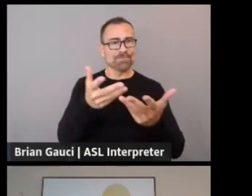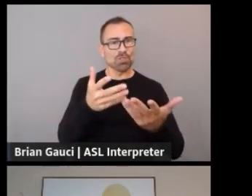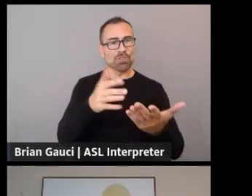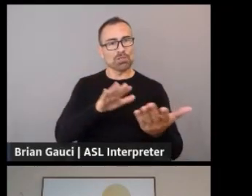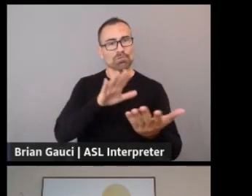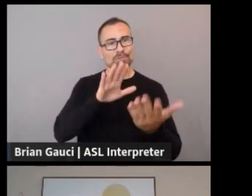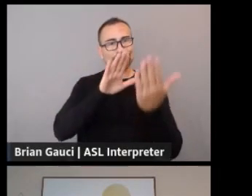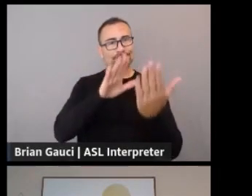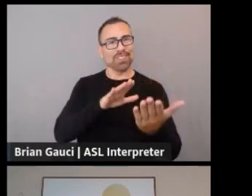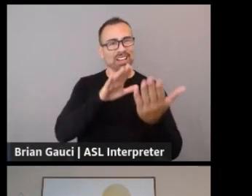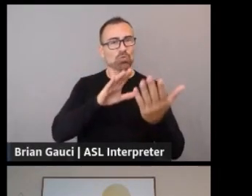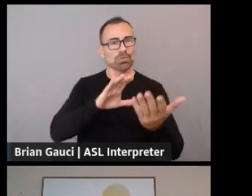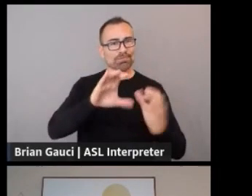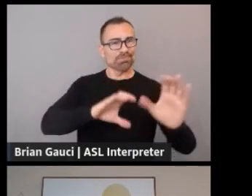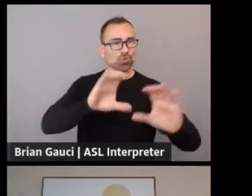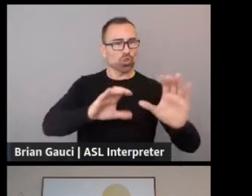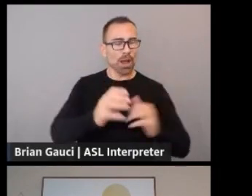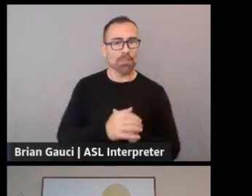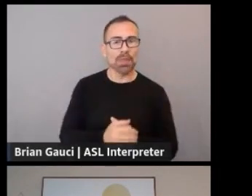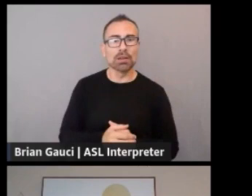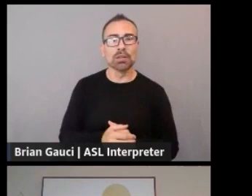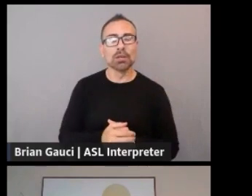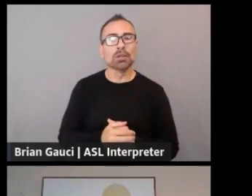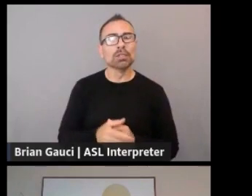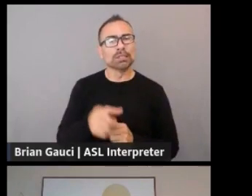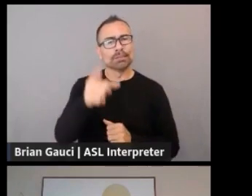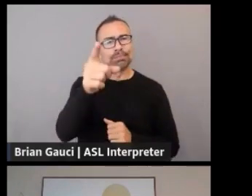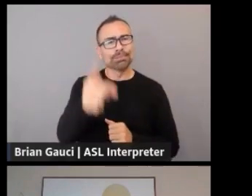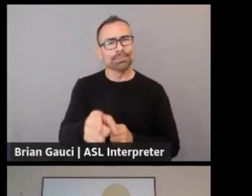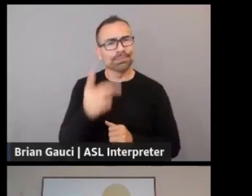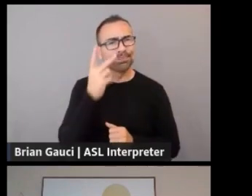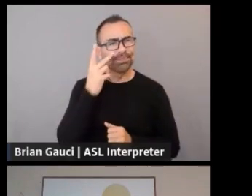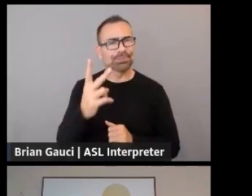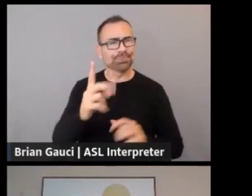So we can look at the differences here.